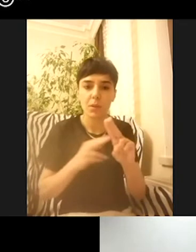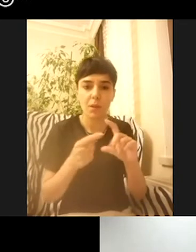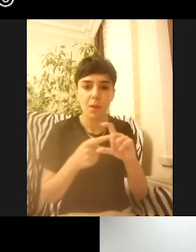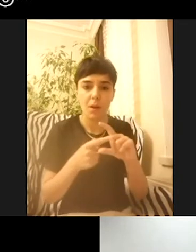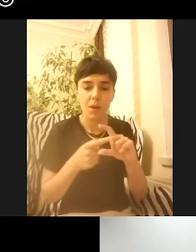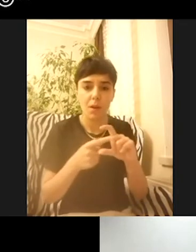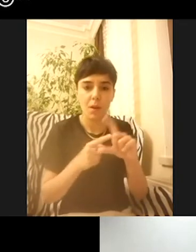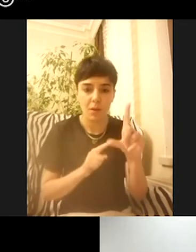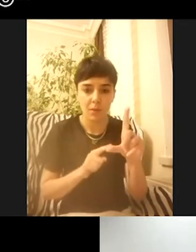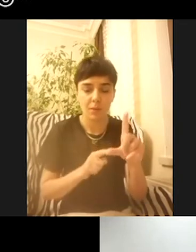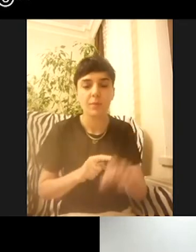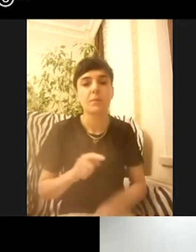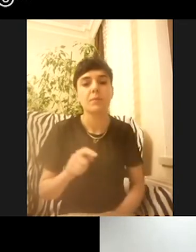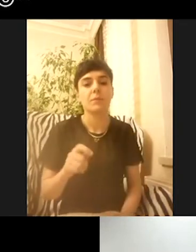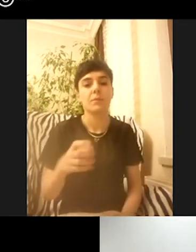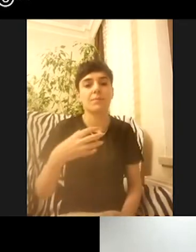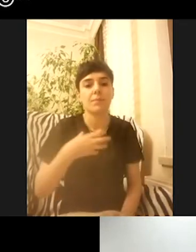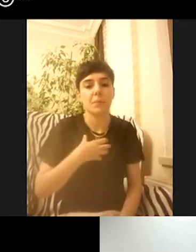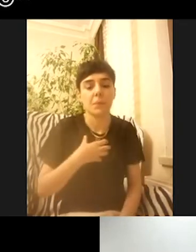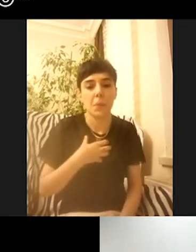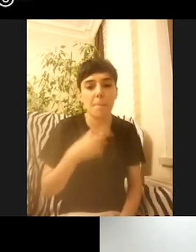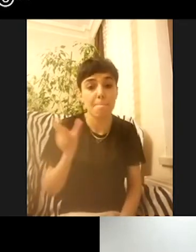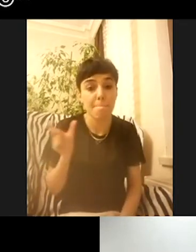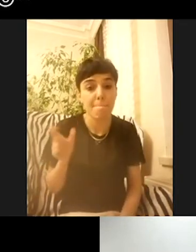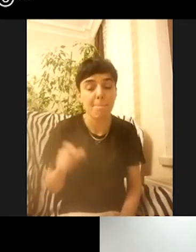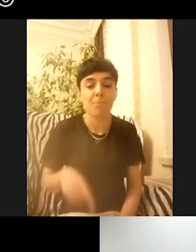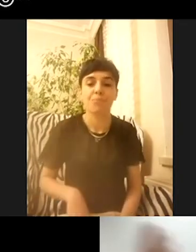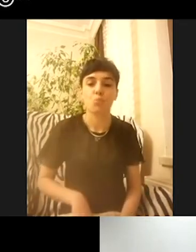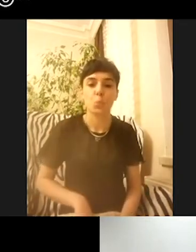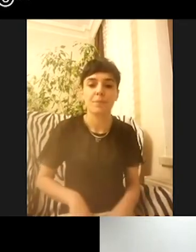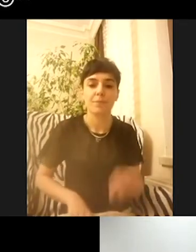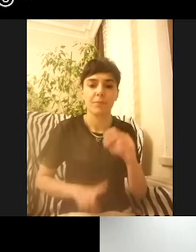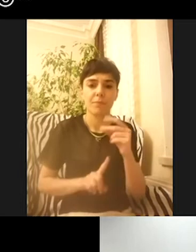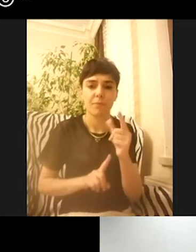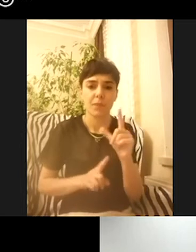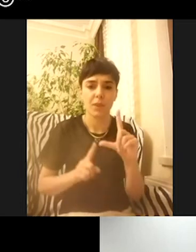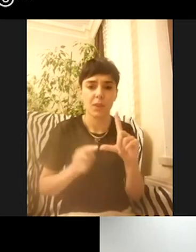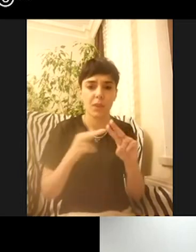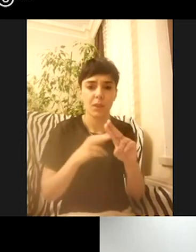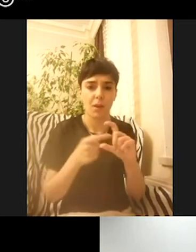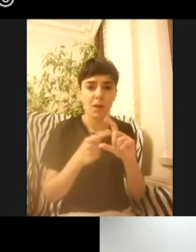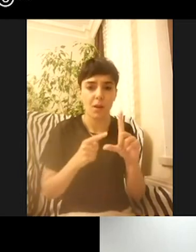Islam as their way and conservative understanding of religion, I'm against religion.